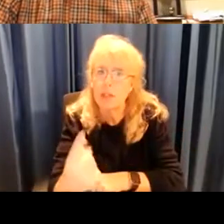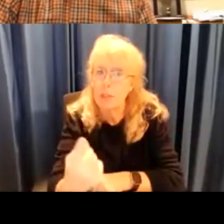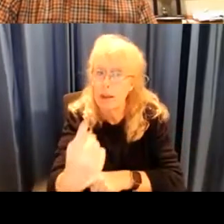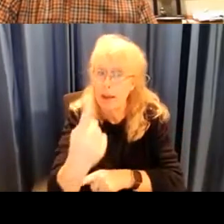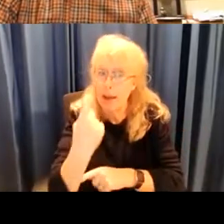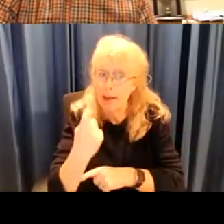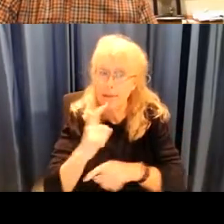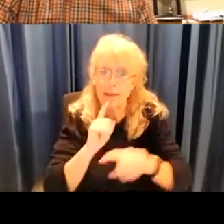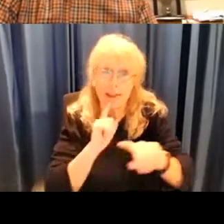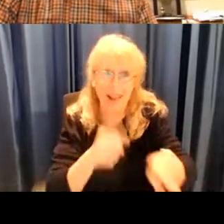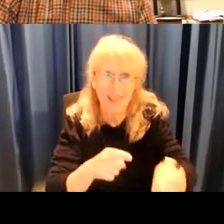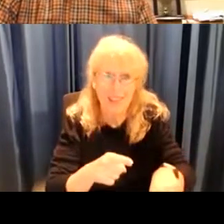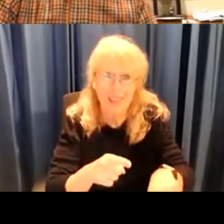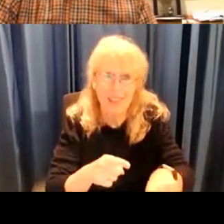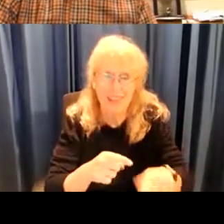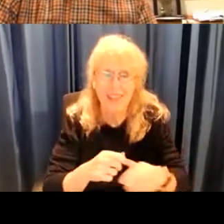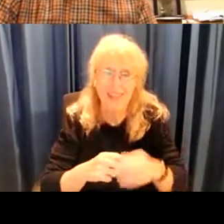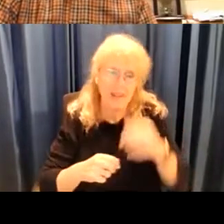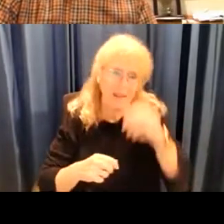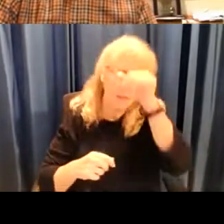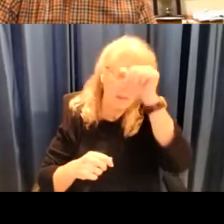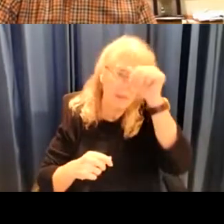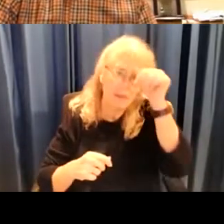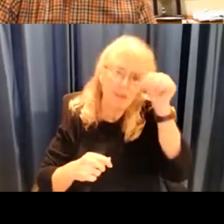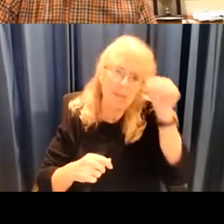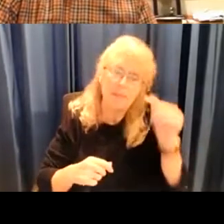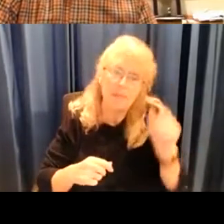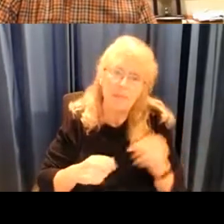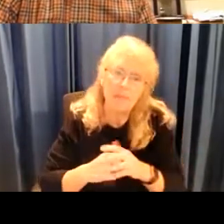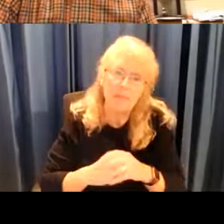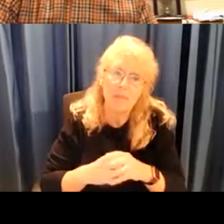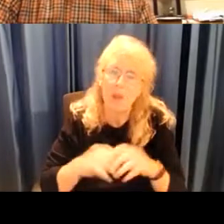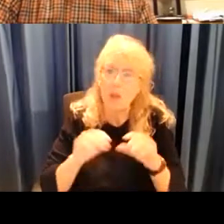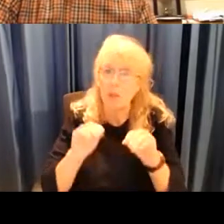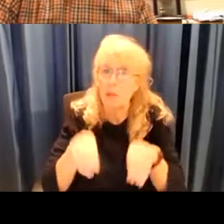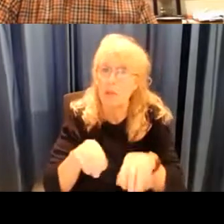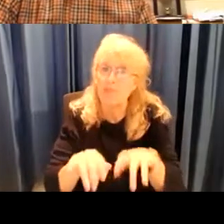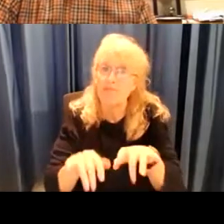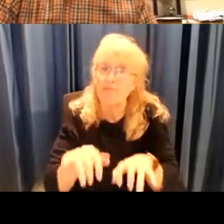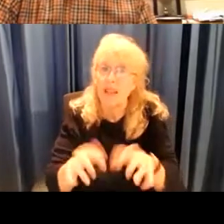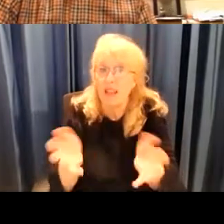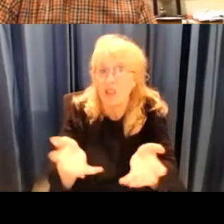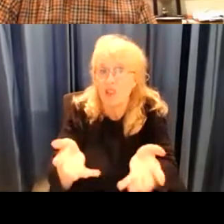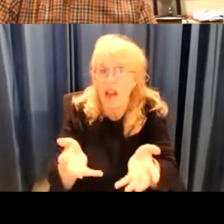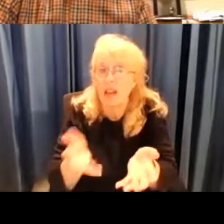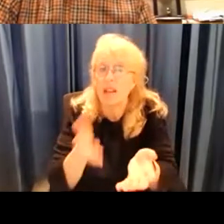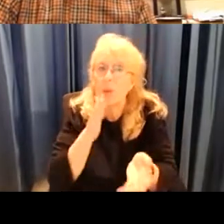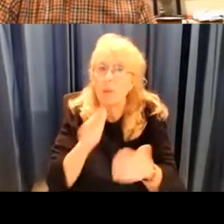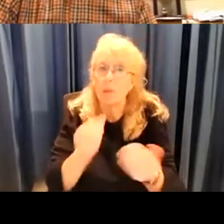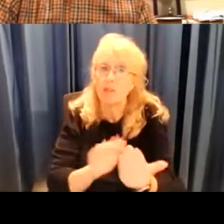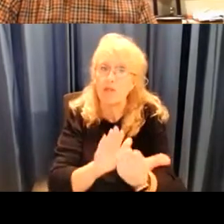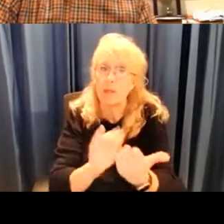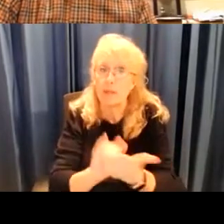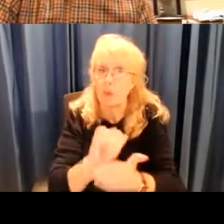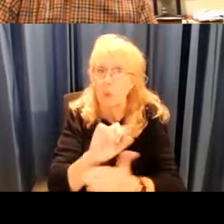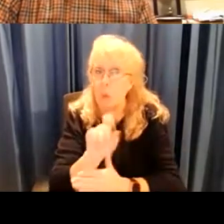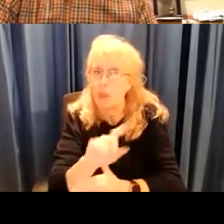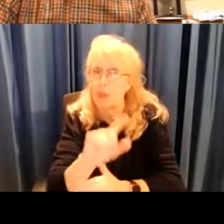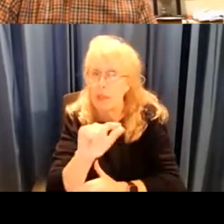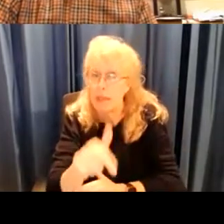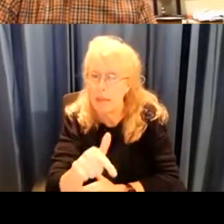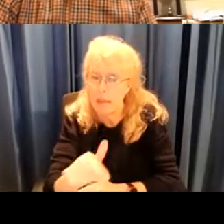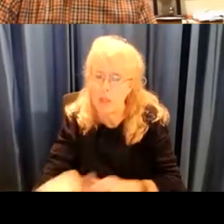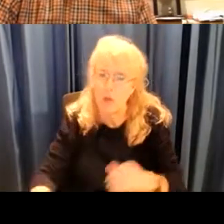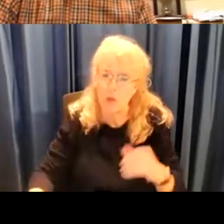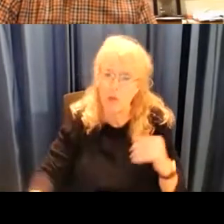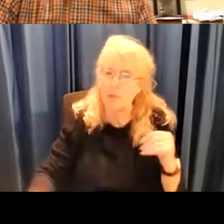answered, they can put further questions into the chat to be addressed later, while other voices are being invited to this space, or other questions are being invited to this